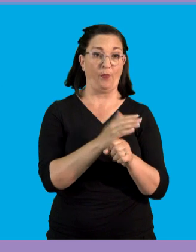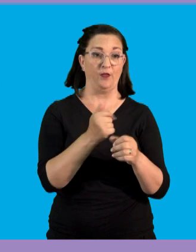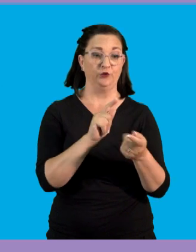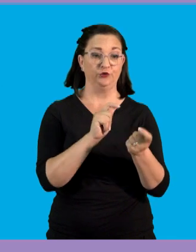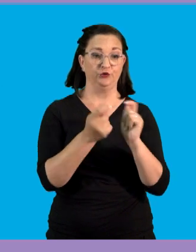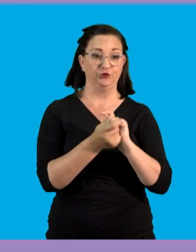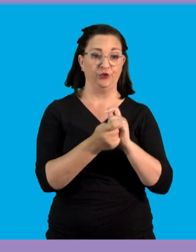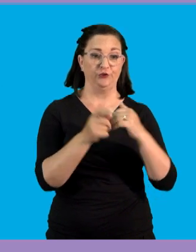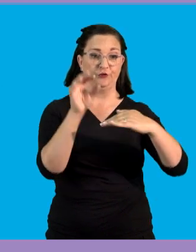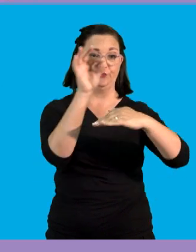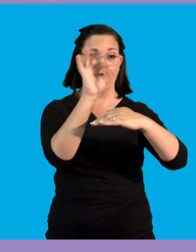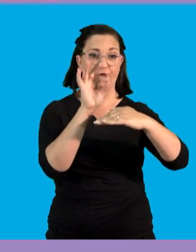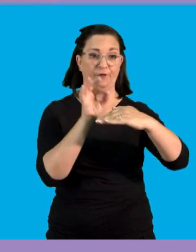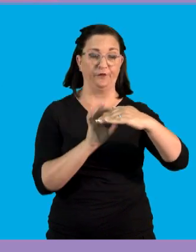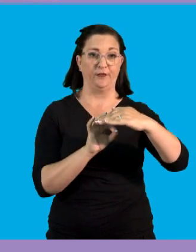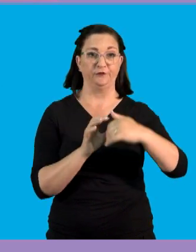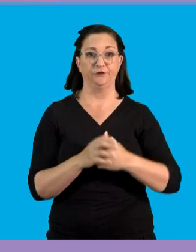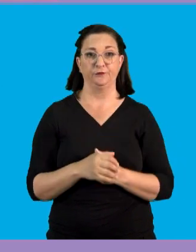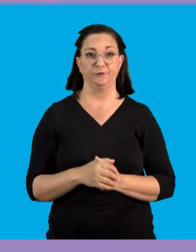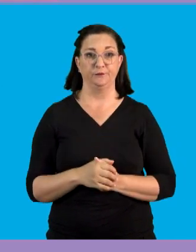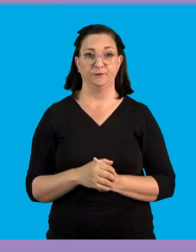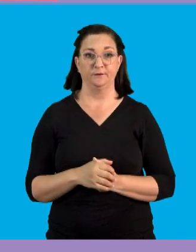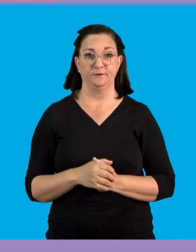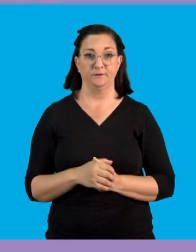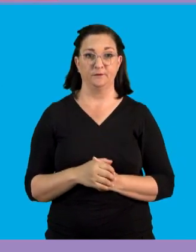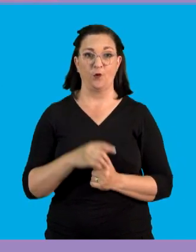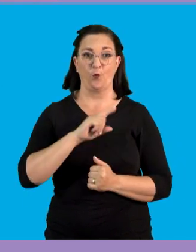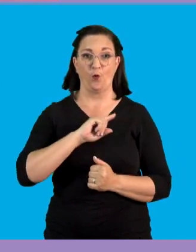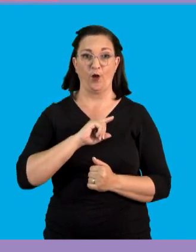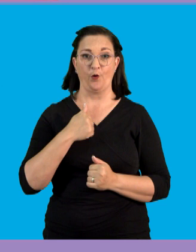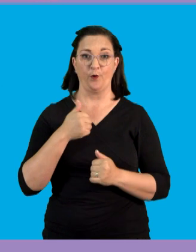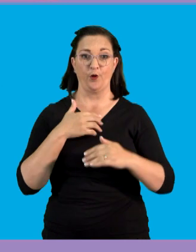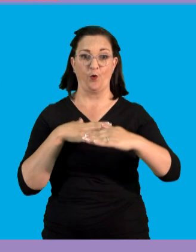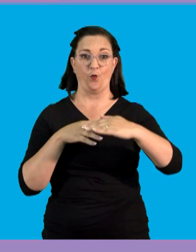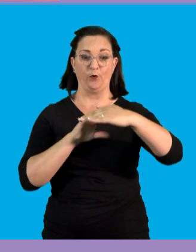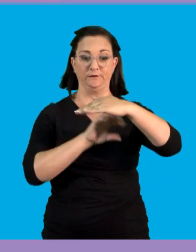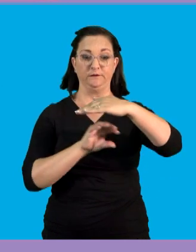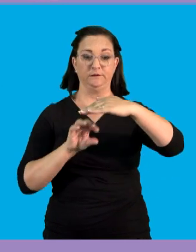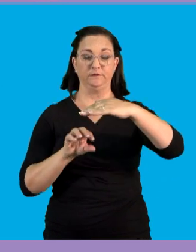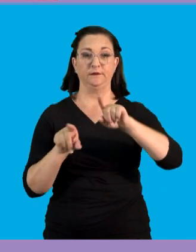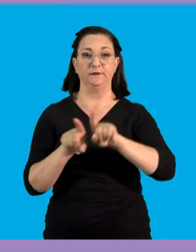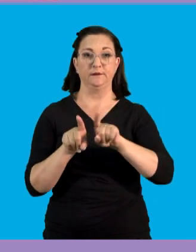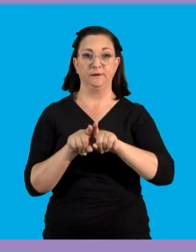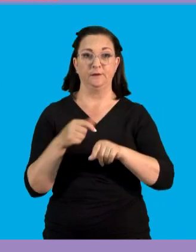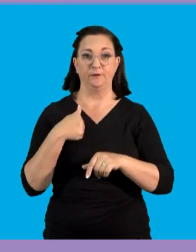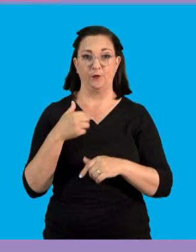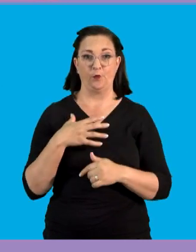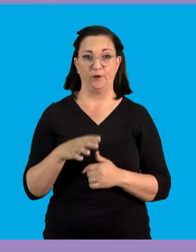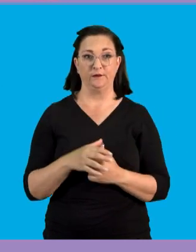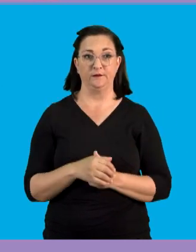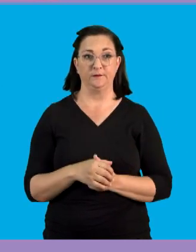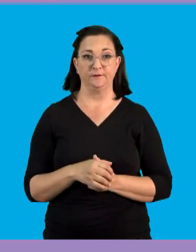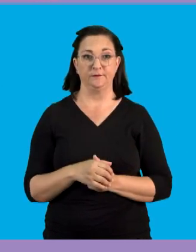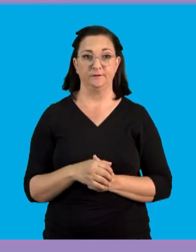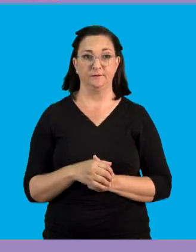an improper fraction so that the denominators are the same. So we need to get this